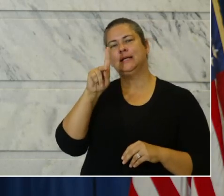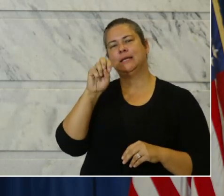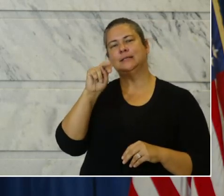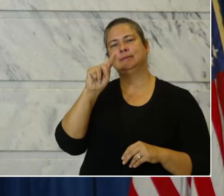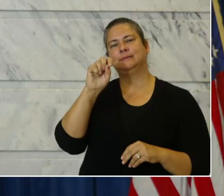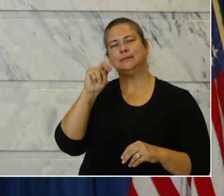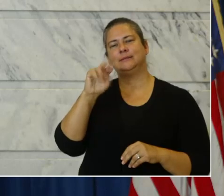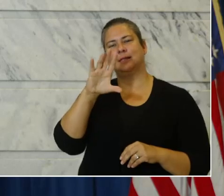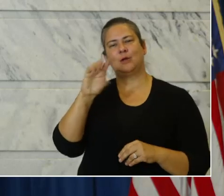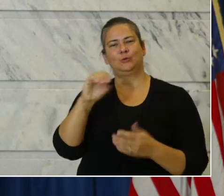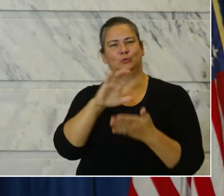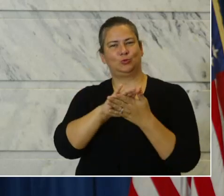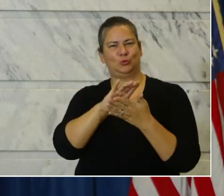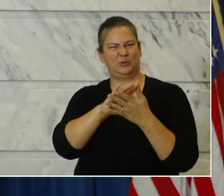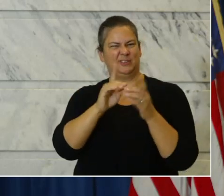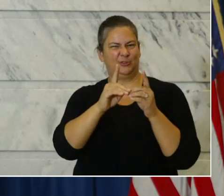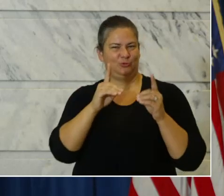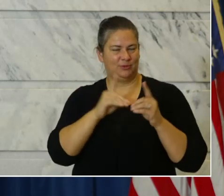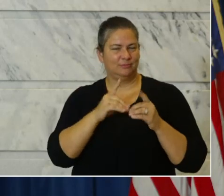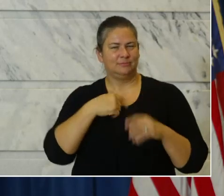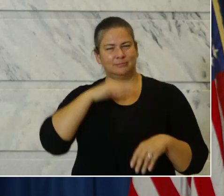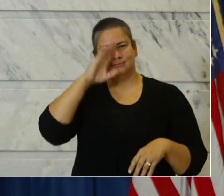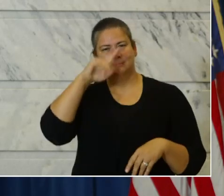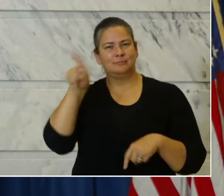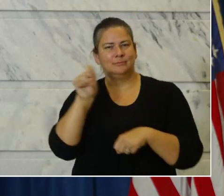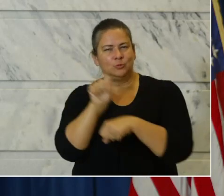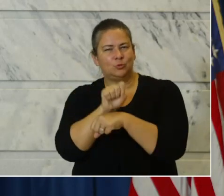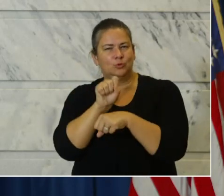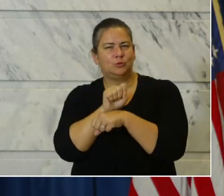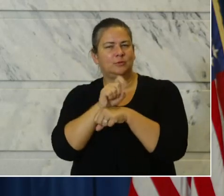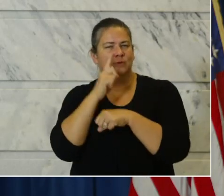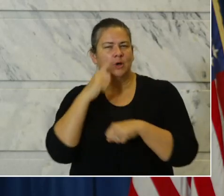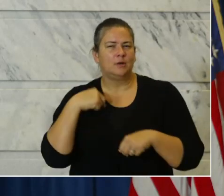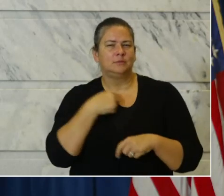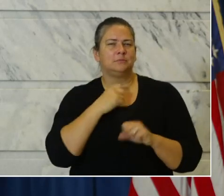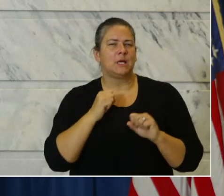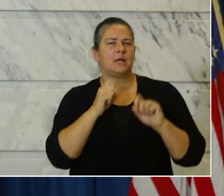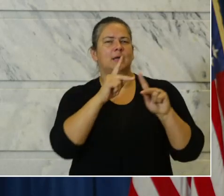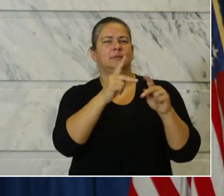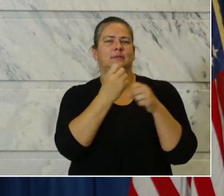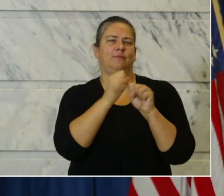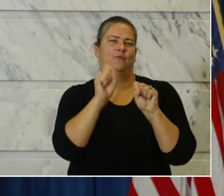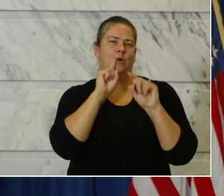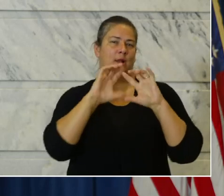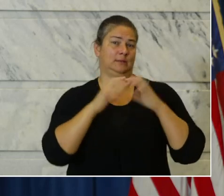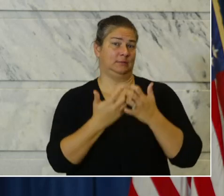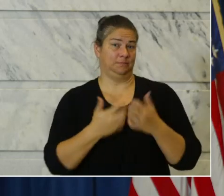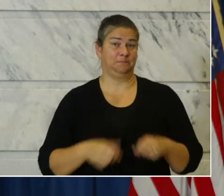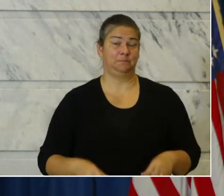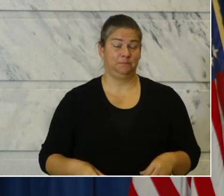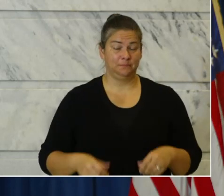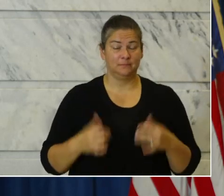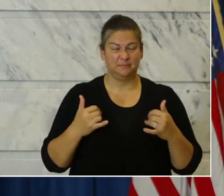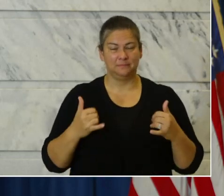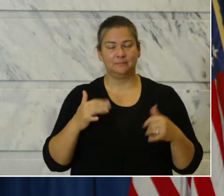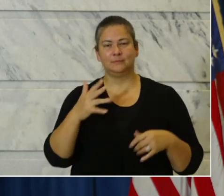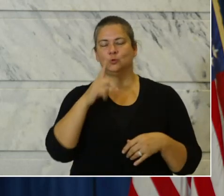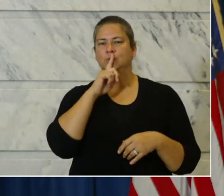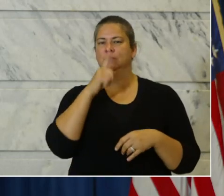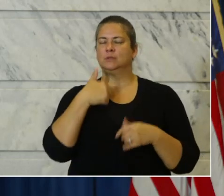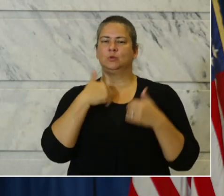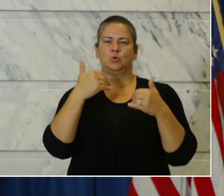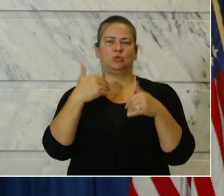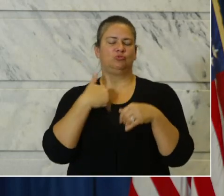District. I know they are working to get back safely to the classroom. We're going to jump right